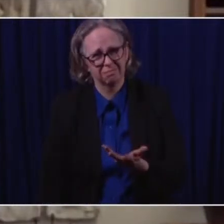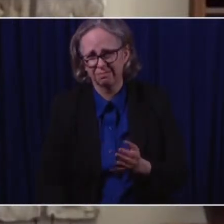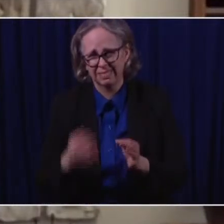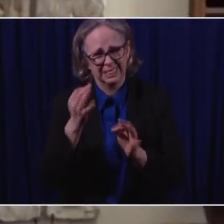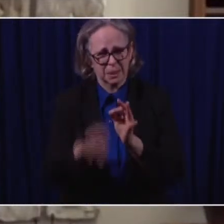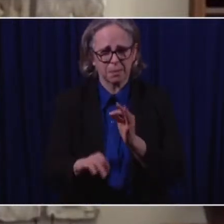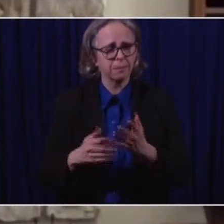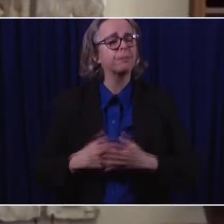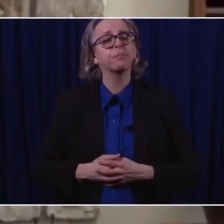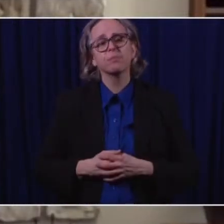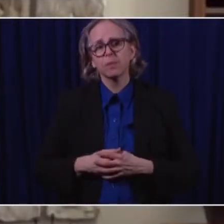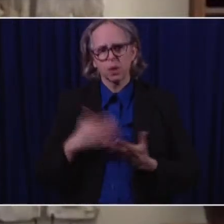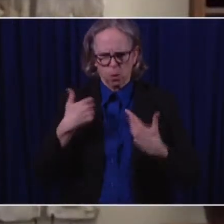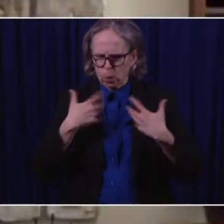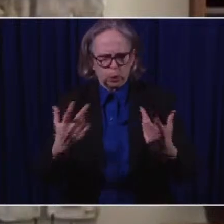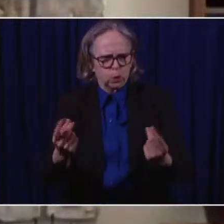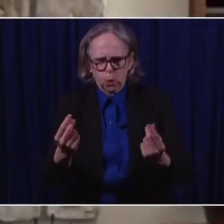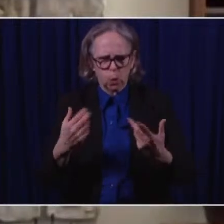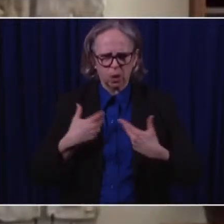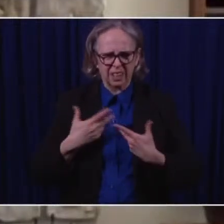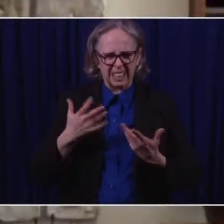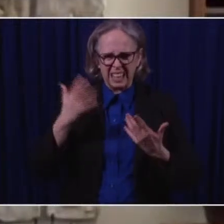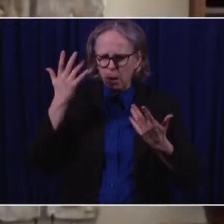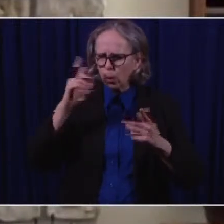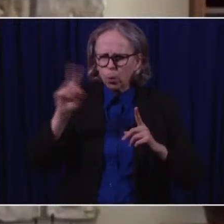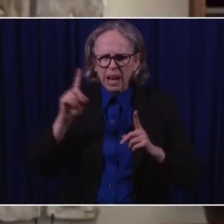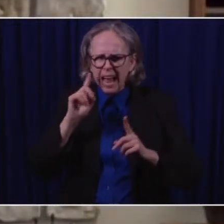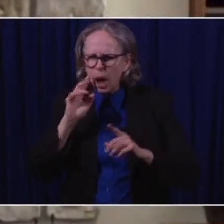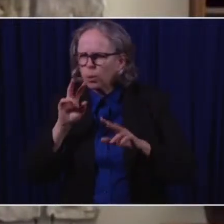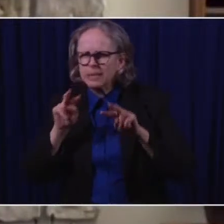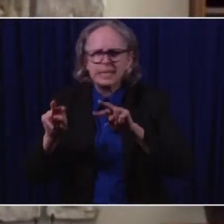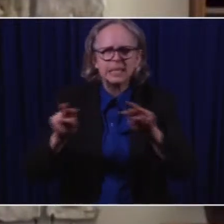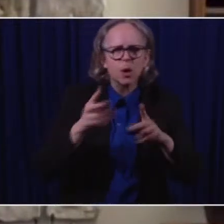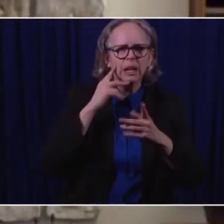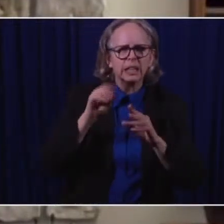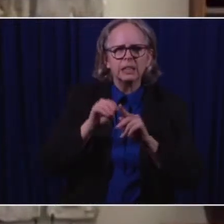outside. We know when people do not wear a mask that there is more spread.